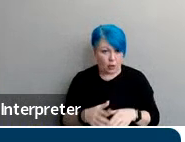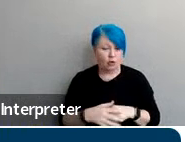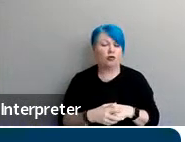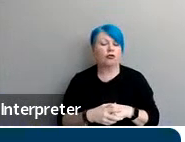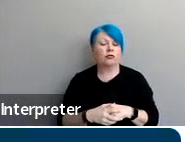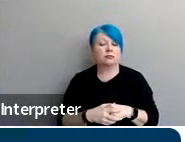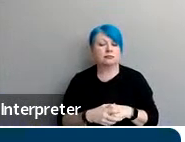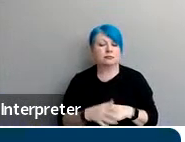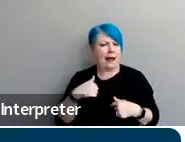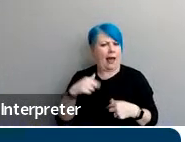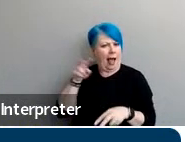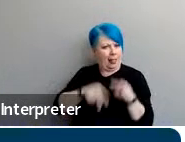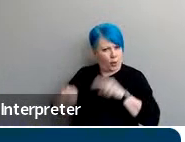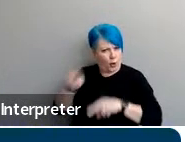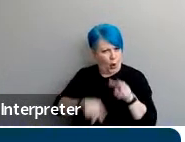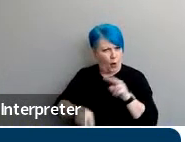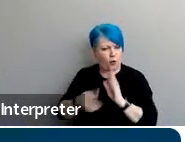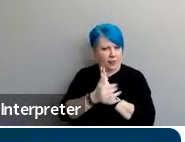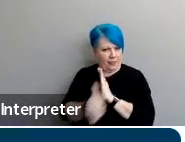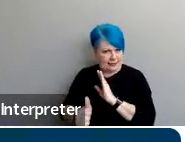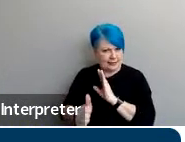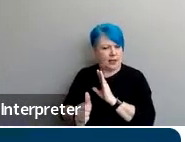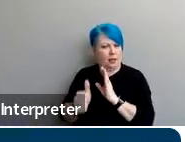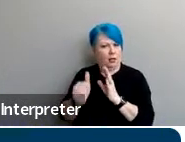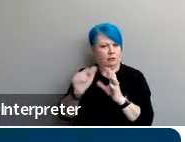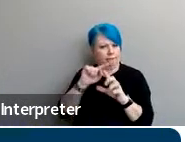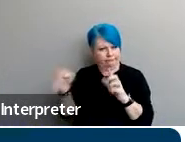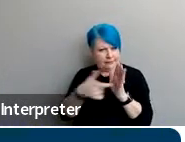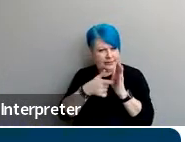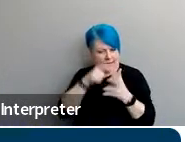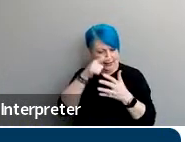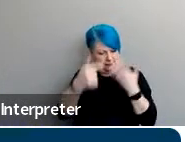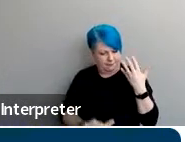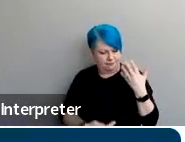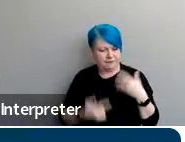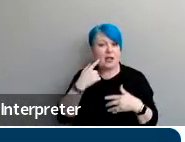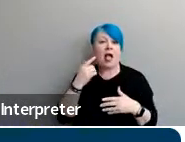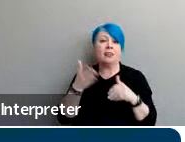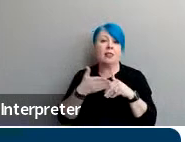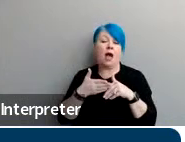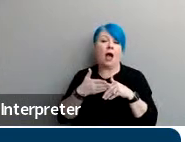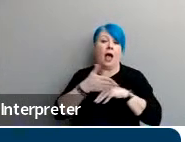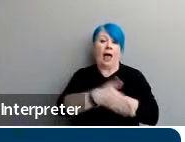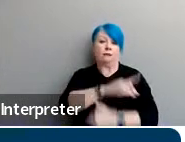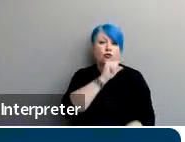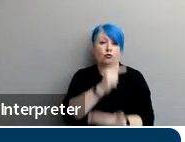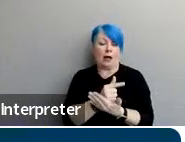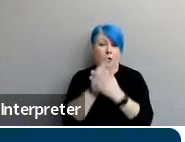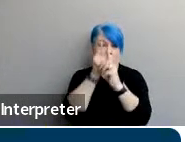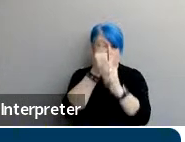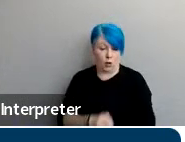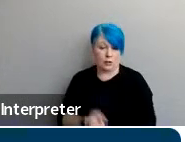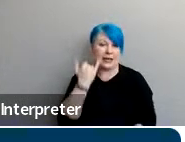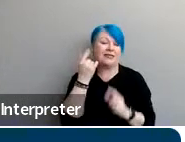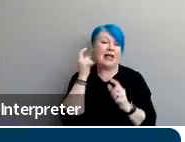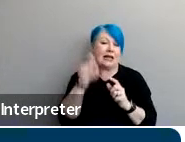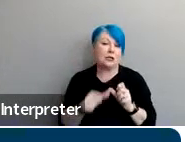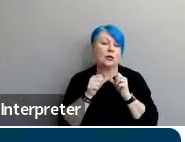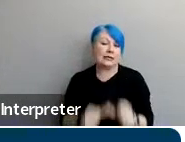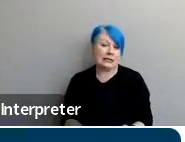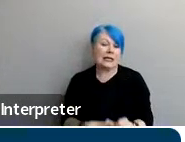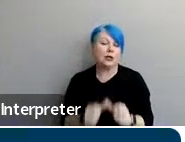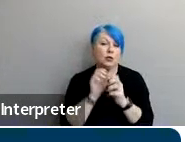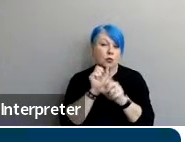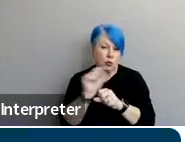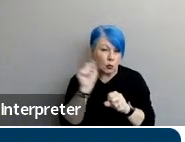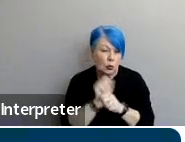looking at those skill sets, what that post-secondary goal is, and if the student continues to need to work on IEP goals related to that